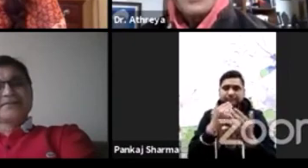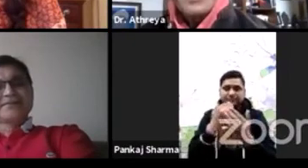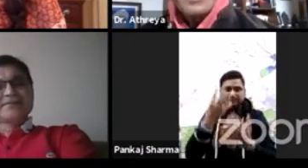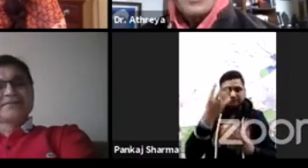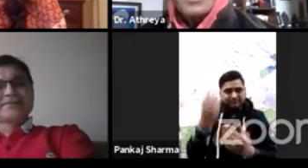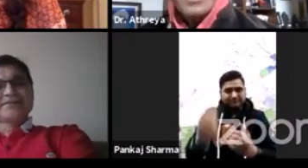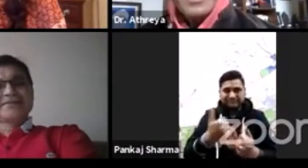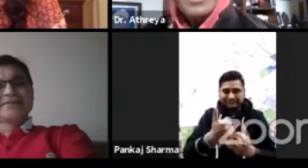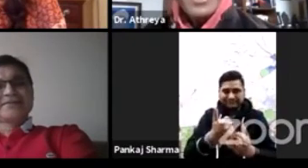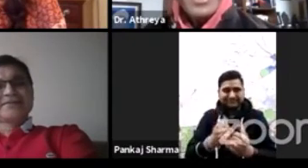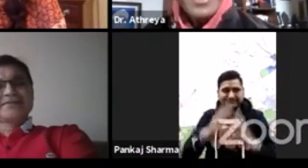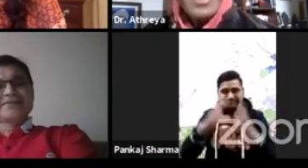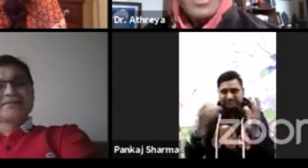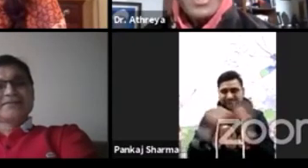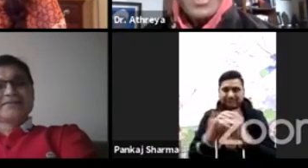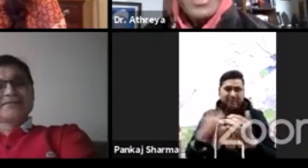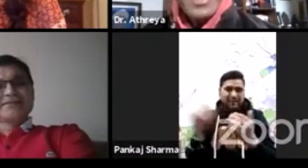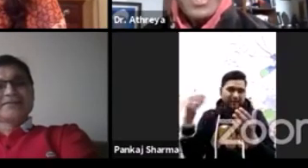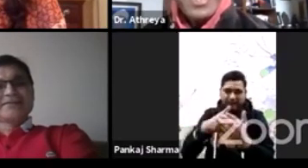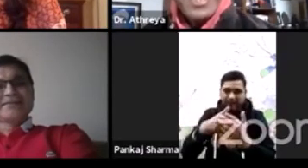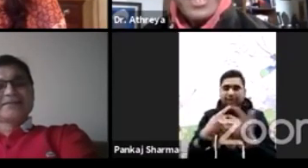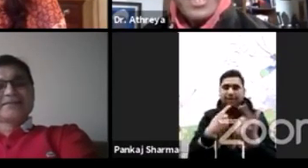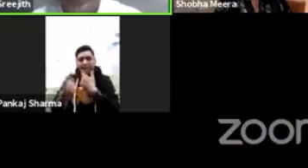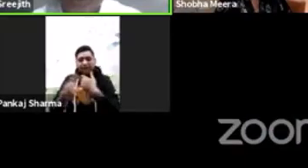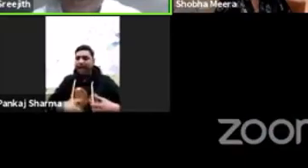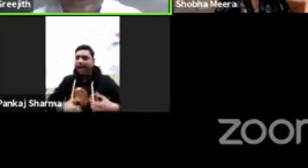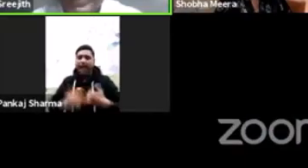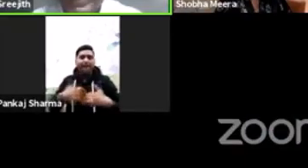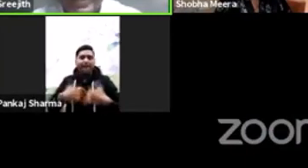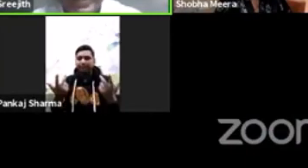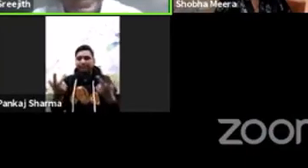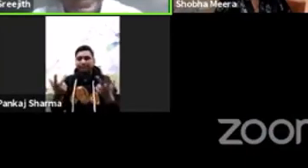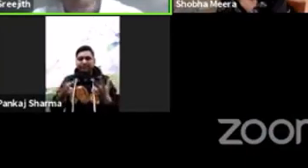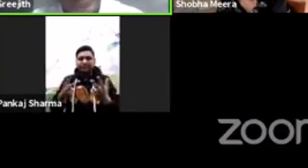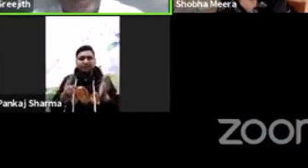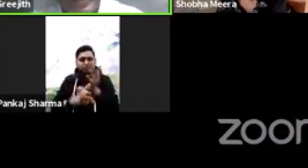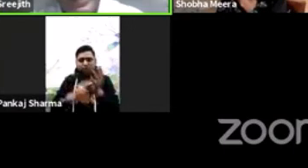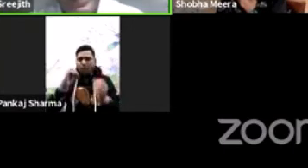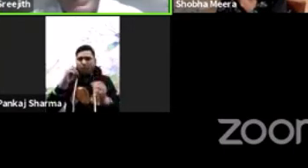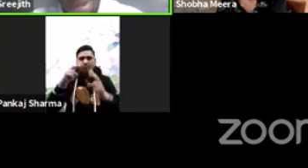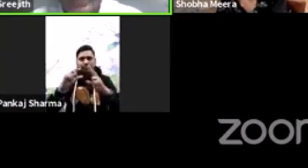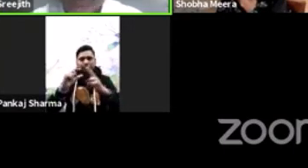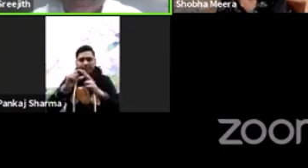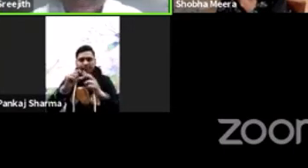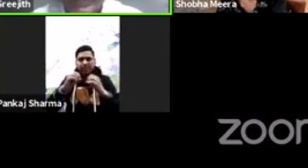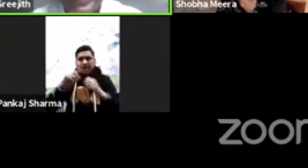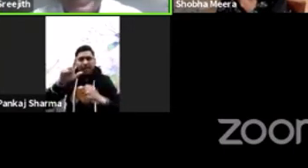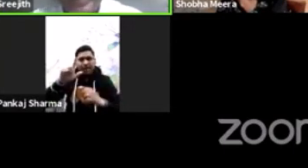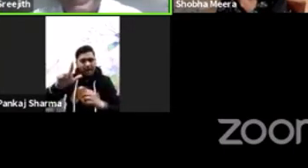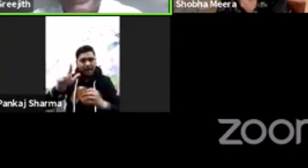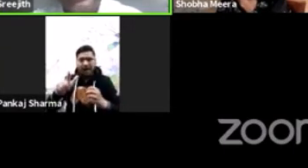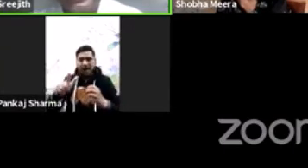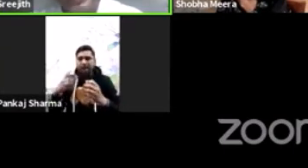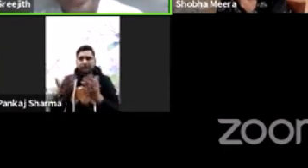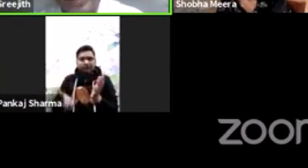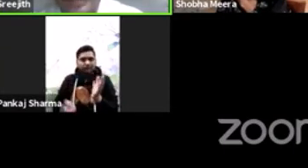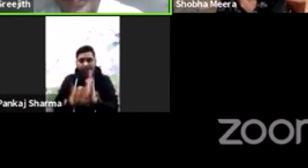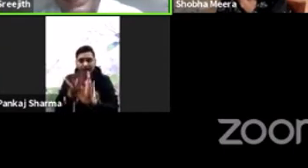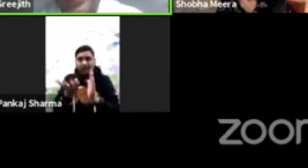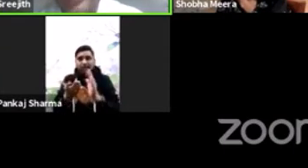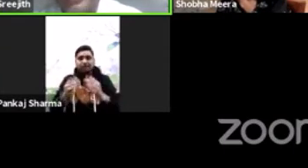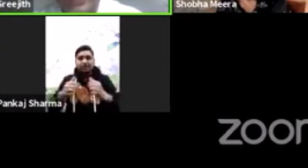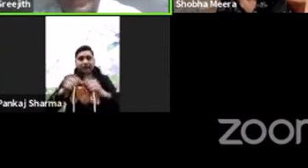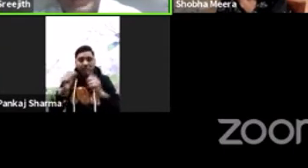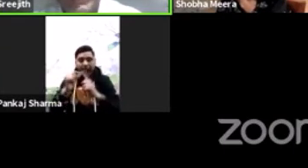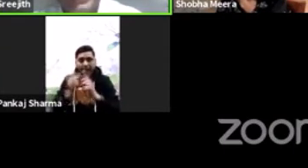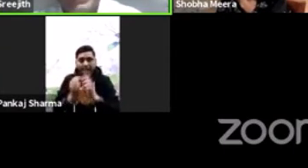fantastic event to be part of. A novel launch for a novel cause. I'm honored and equally privileged to be delivering the vote of thanks